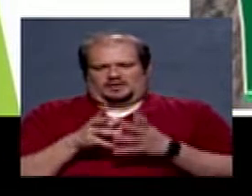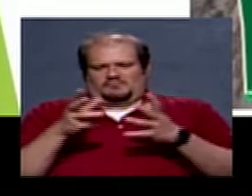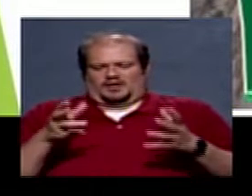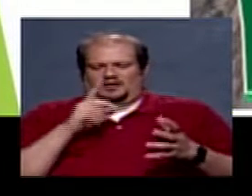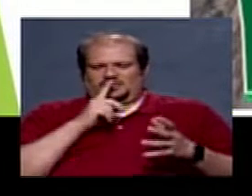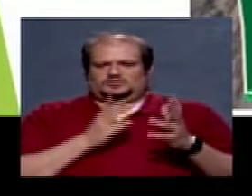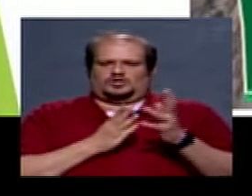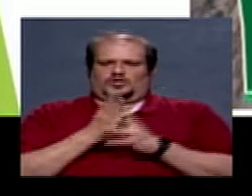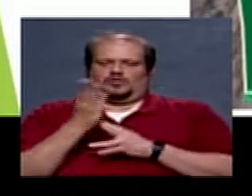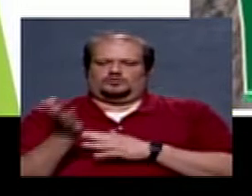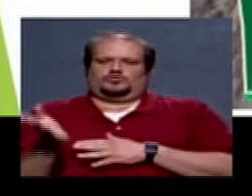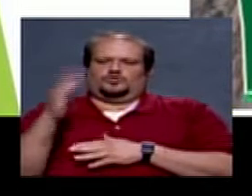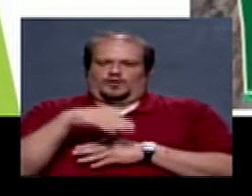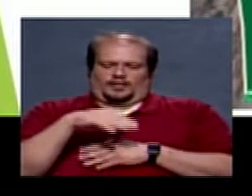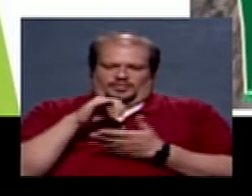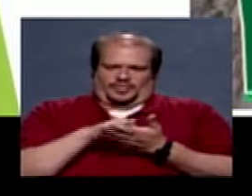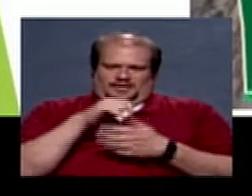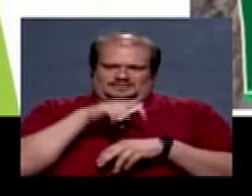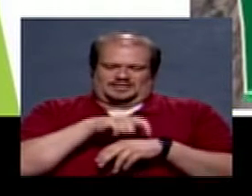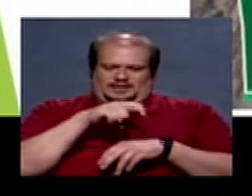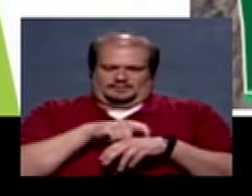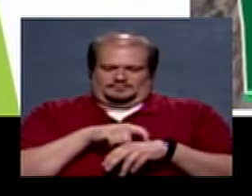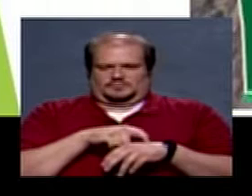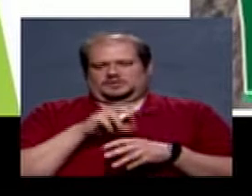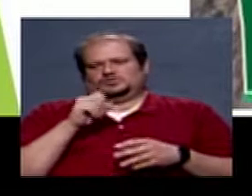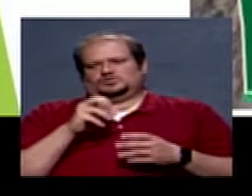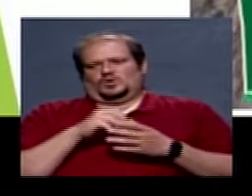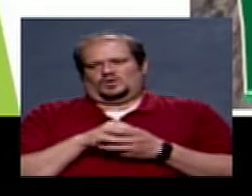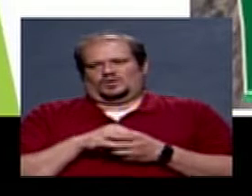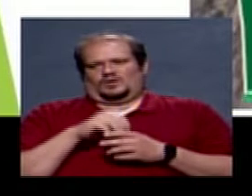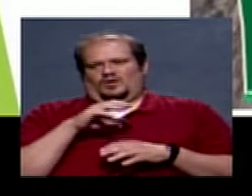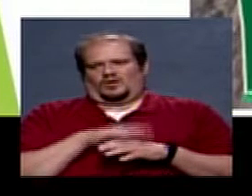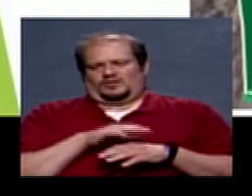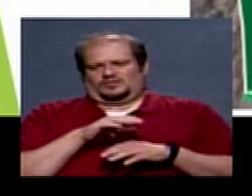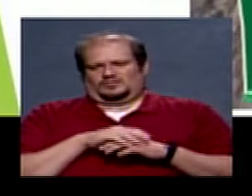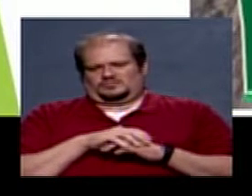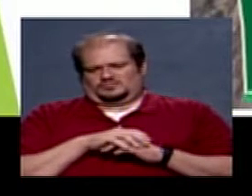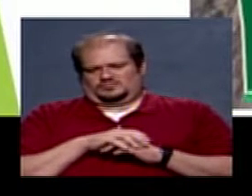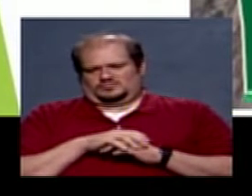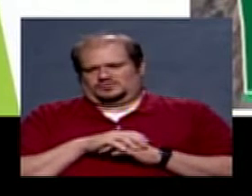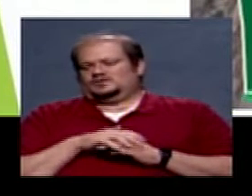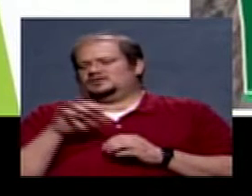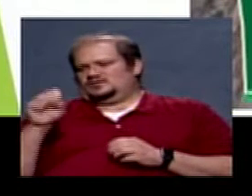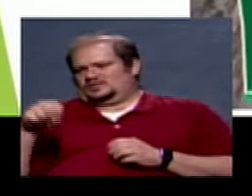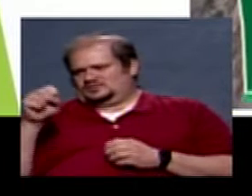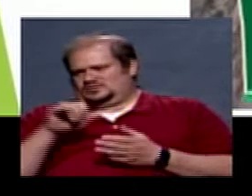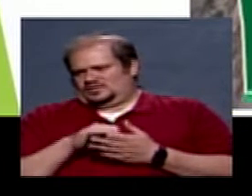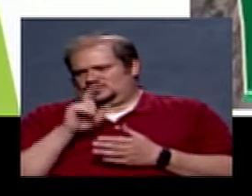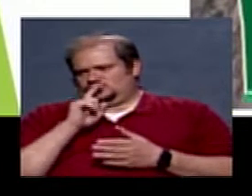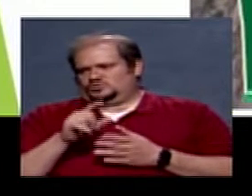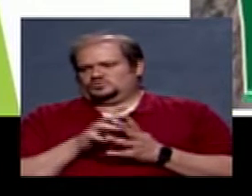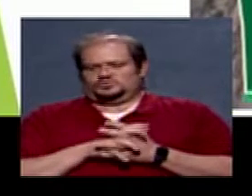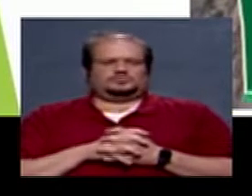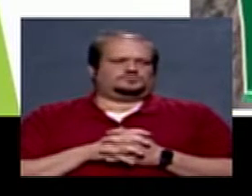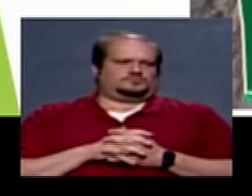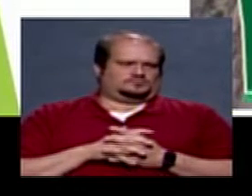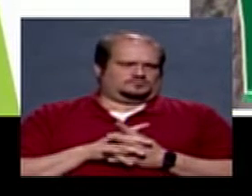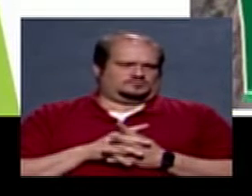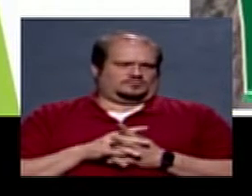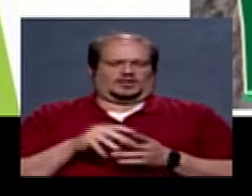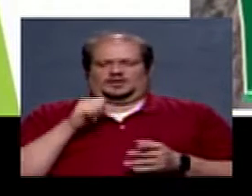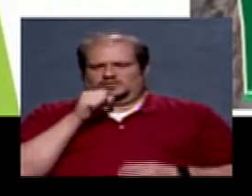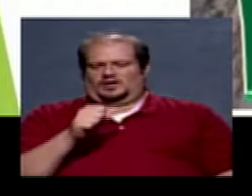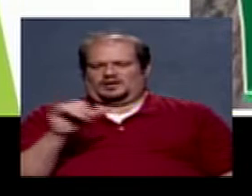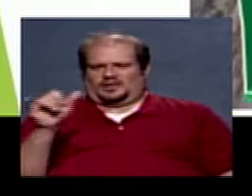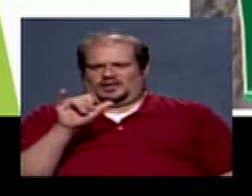is throughout that period of time. So on Typically, that's true. yeah. Yes. So it's not